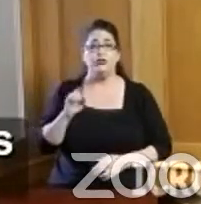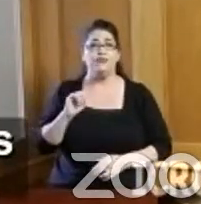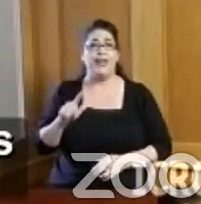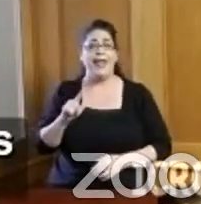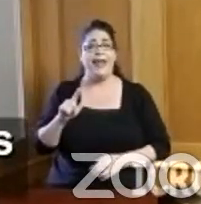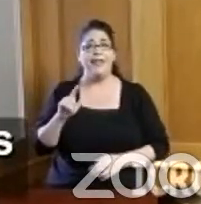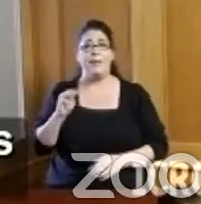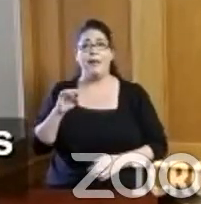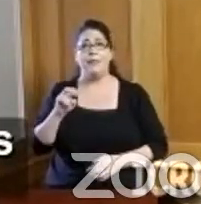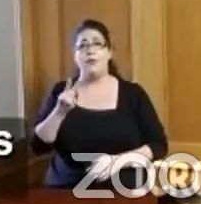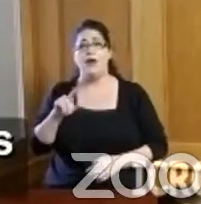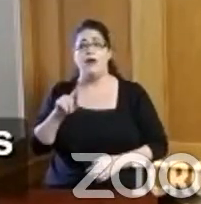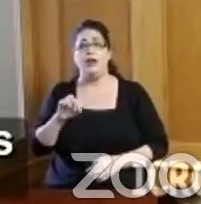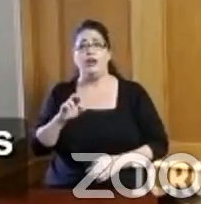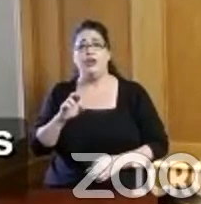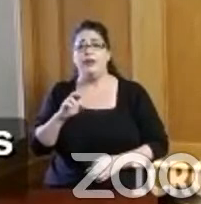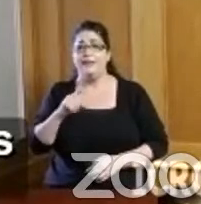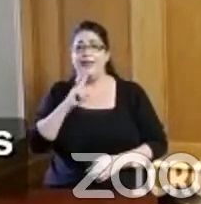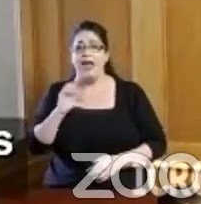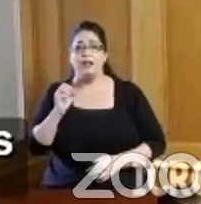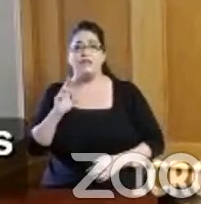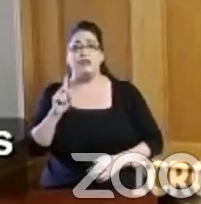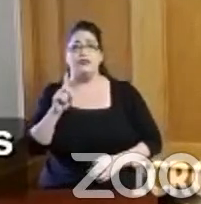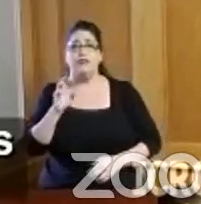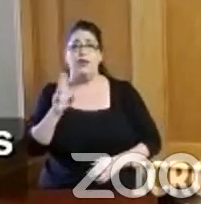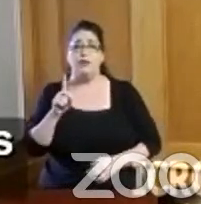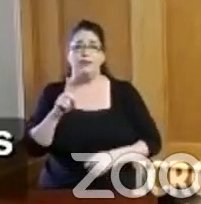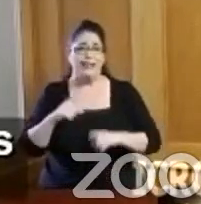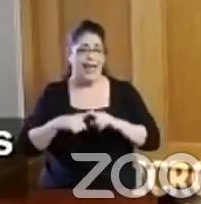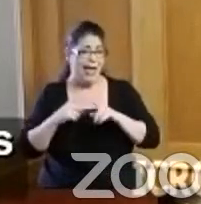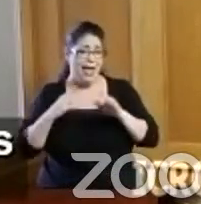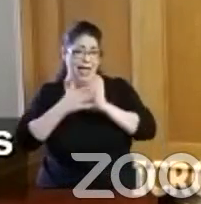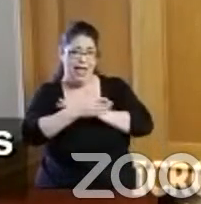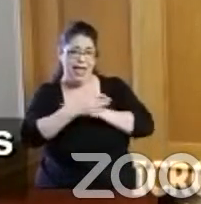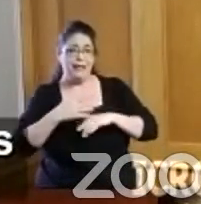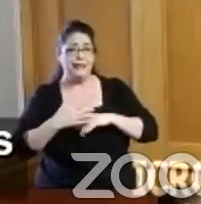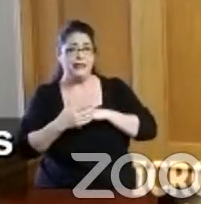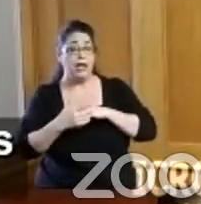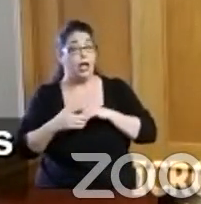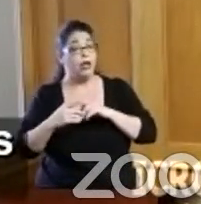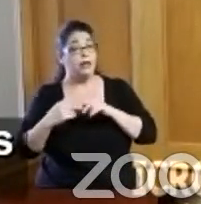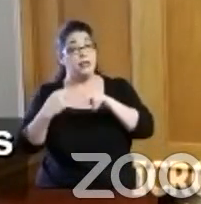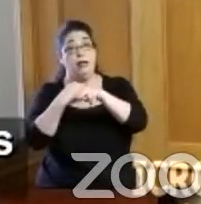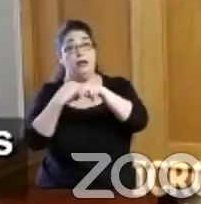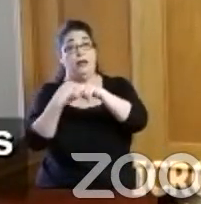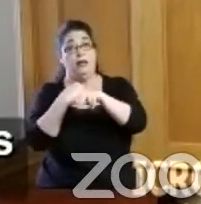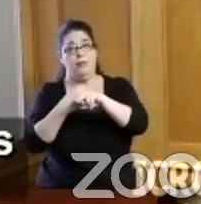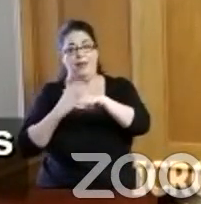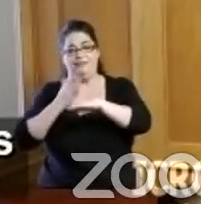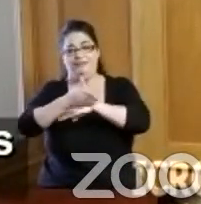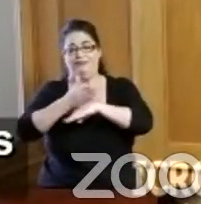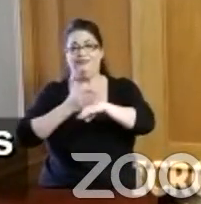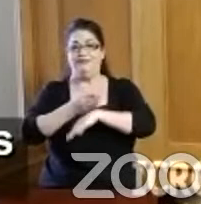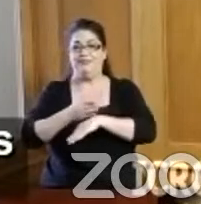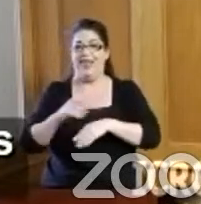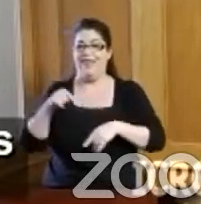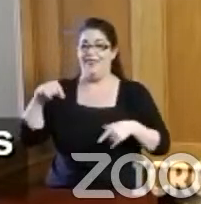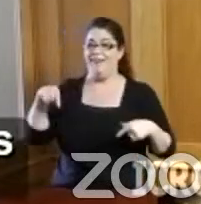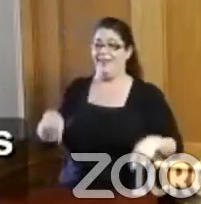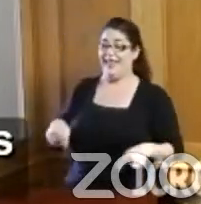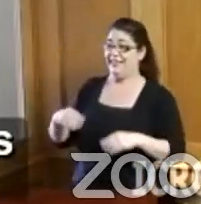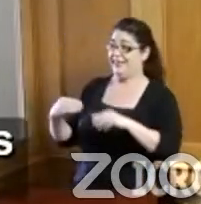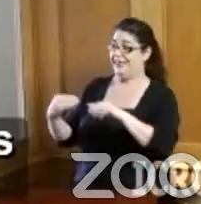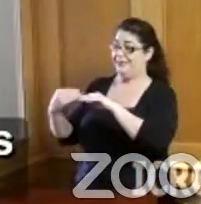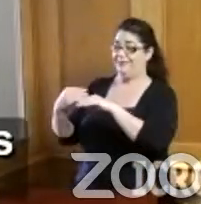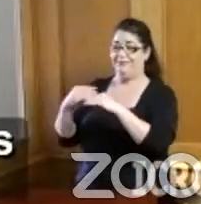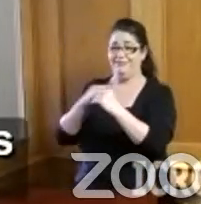it crosses Atherton, Bowman, and Oxford Road, which is a really fast country road. The average daily traffic count on this township